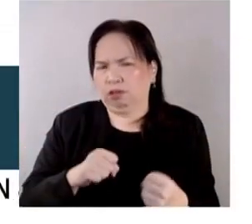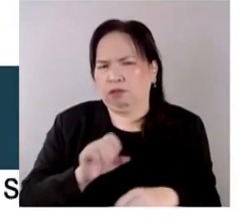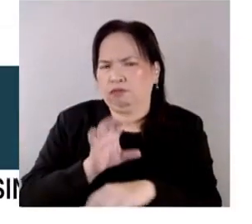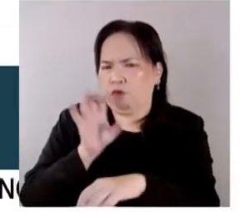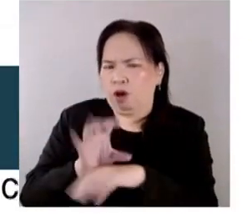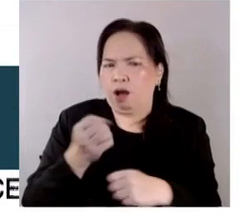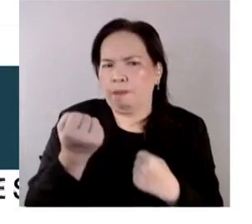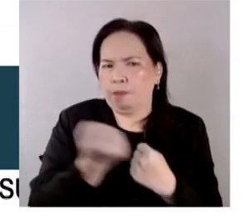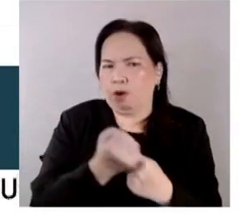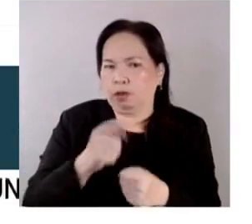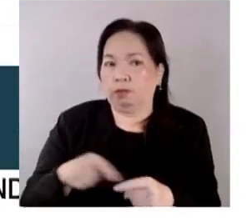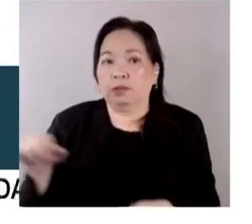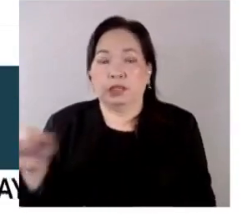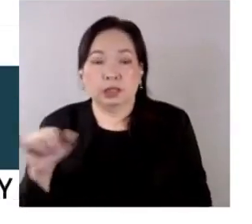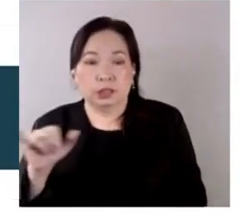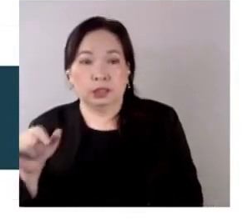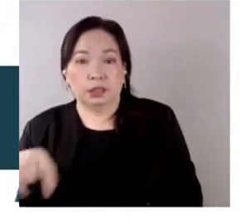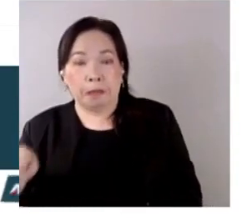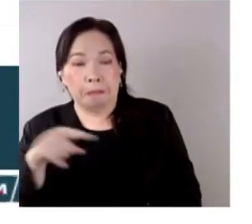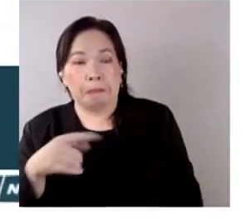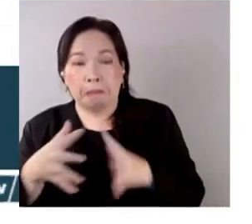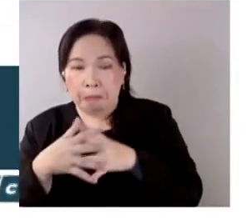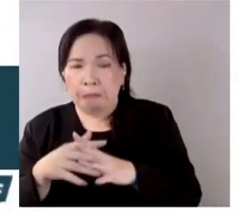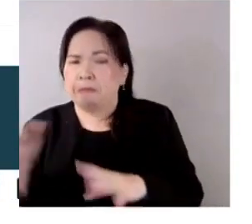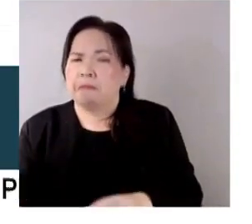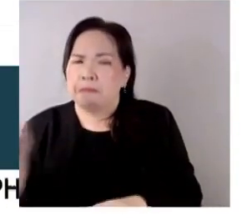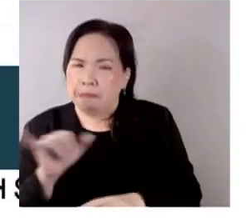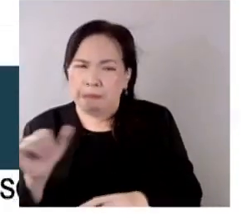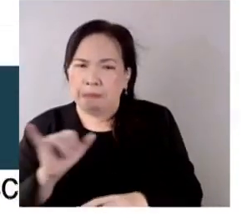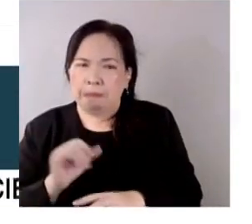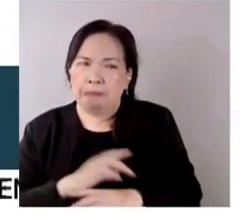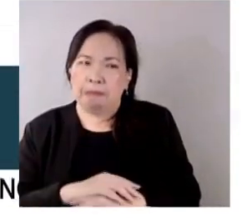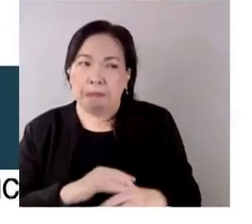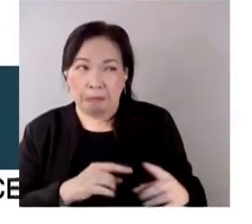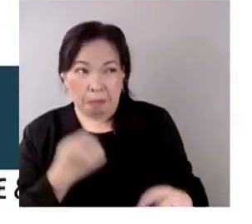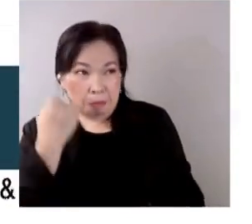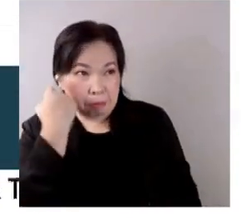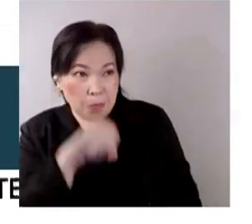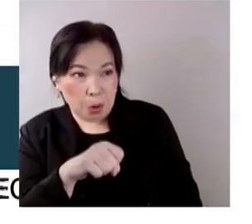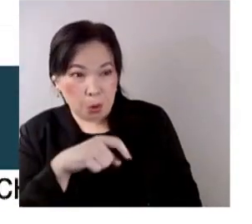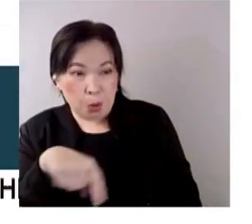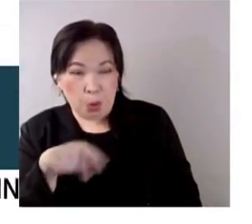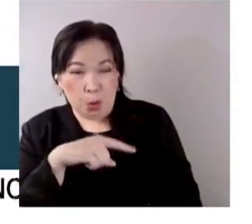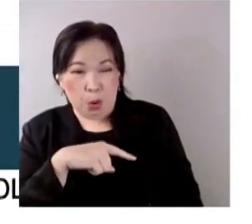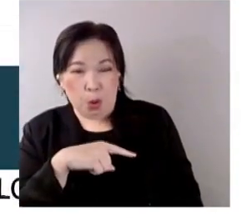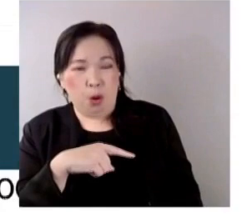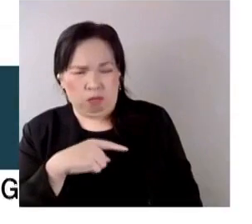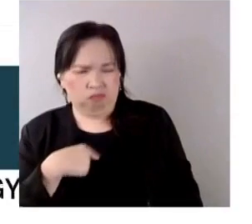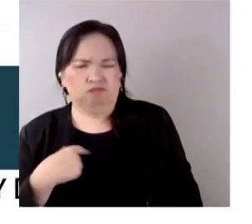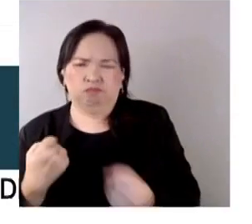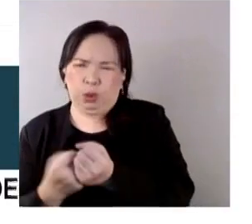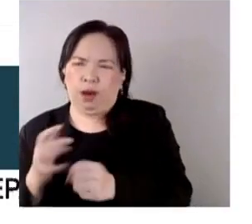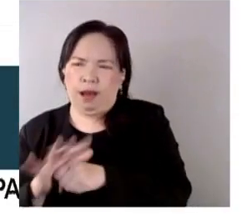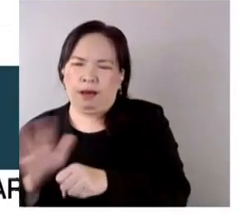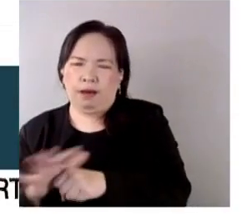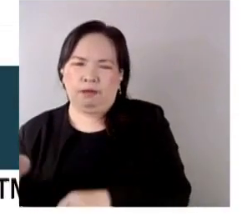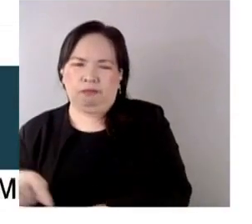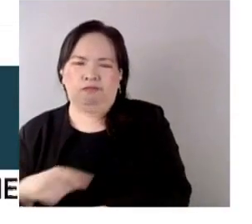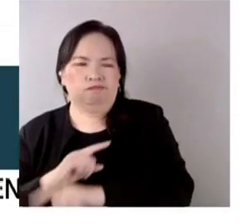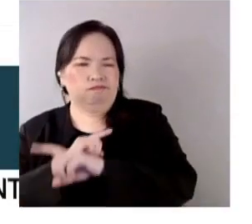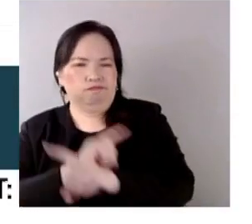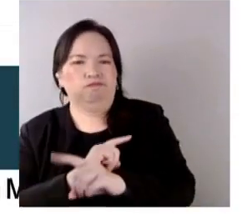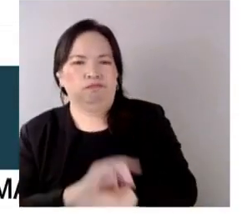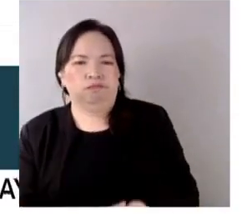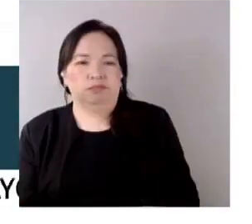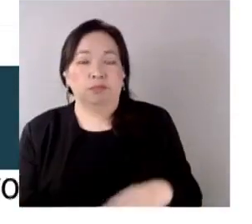assistance, whether passively or actively. Mm. And of course, from the perspective of China at this point in time, let's like, wait, how China would